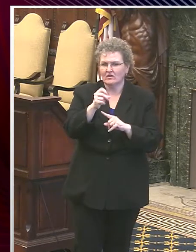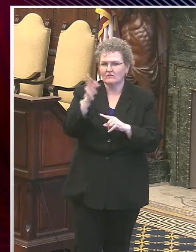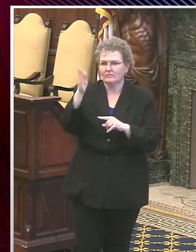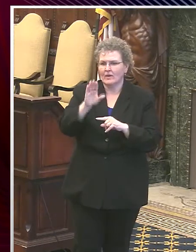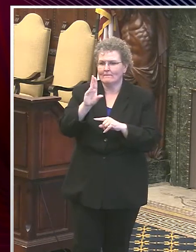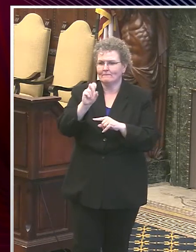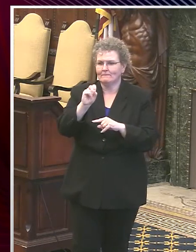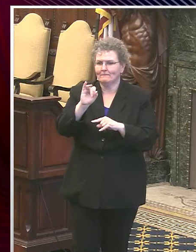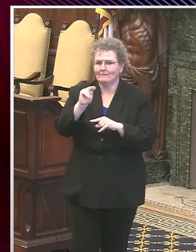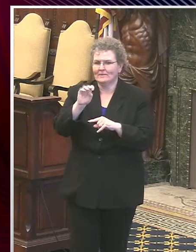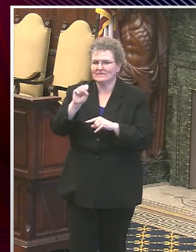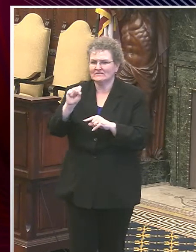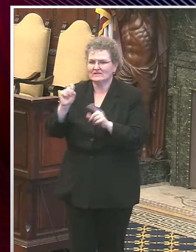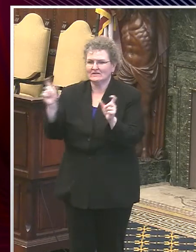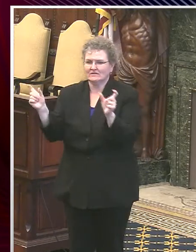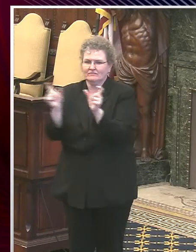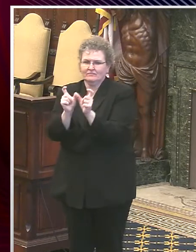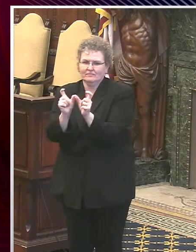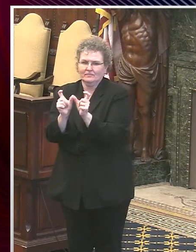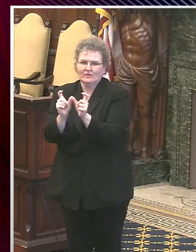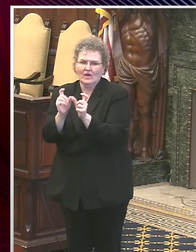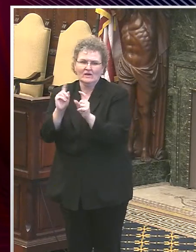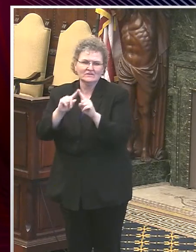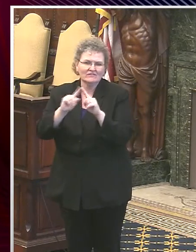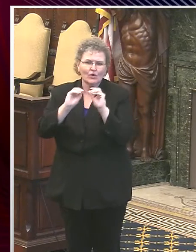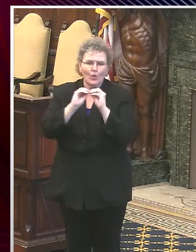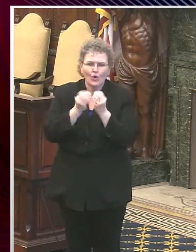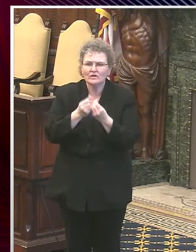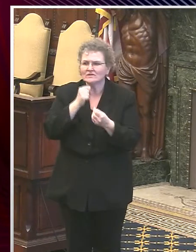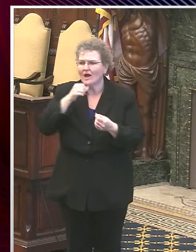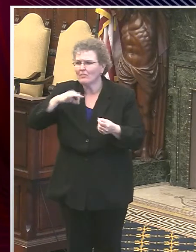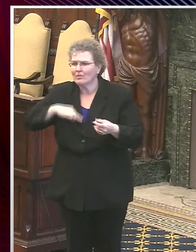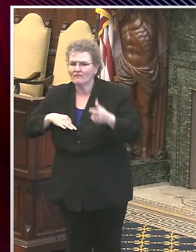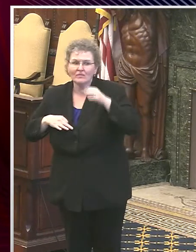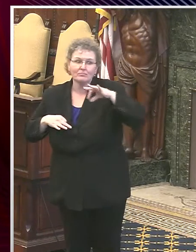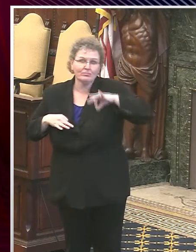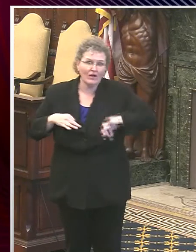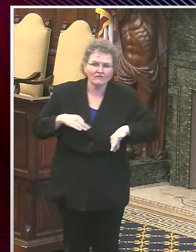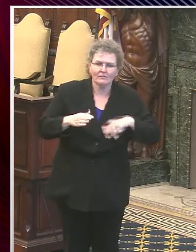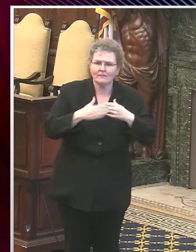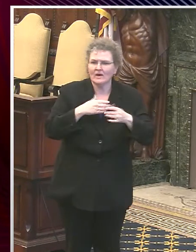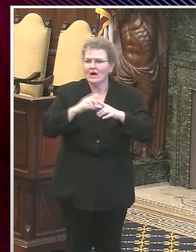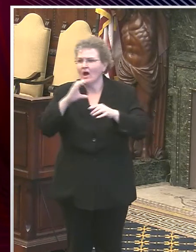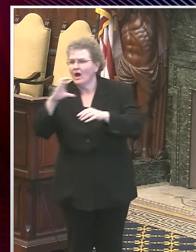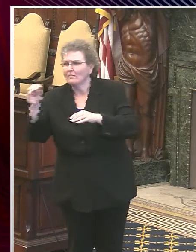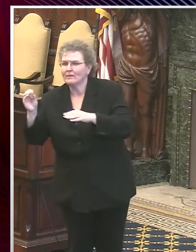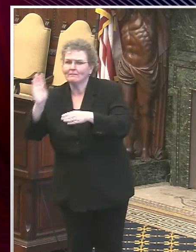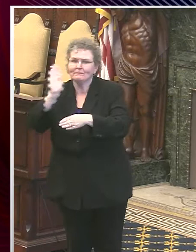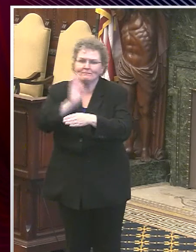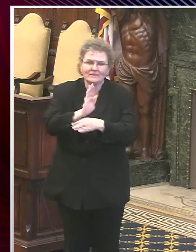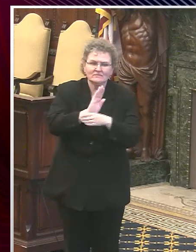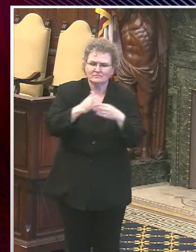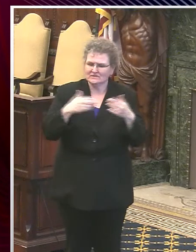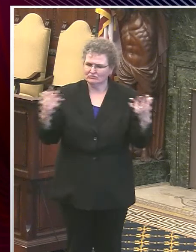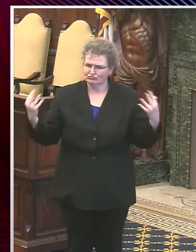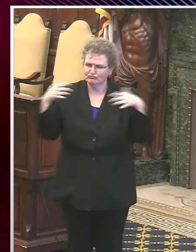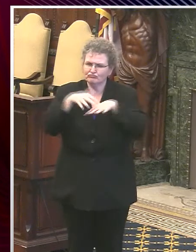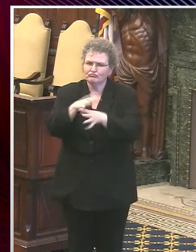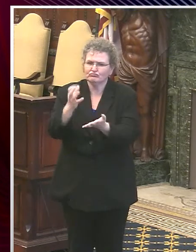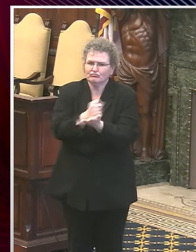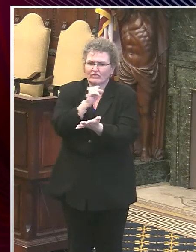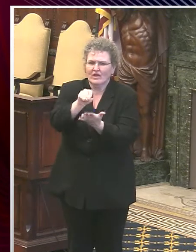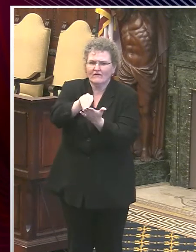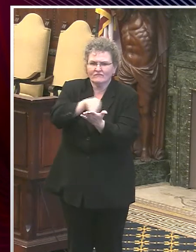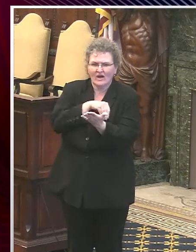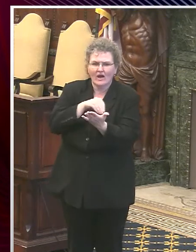www.phila.gov/businessvaccine. It's for any organization, nonprofit or for-profit, any employer, any size. Let us know about your organization, and as